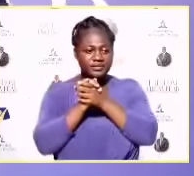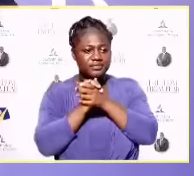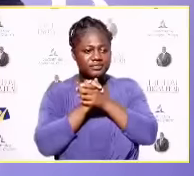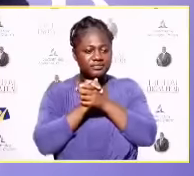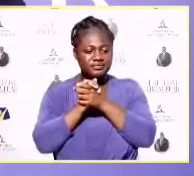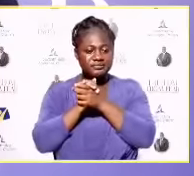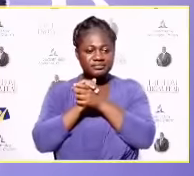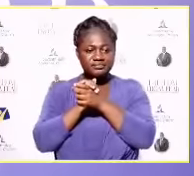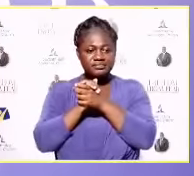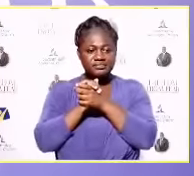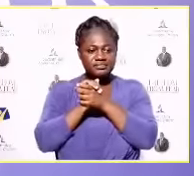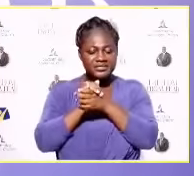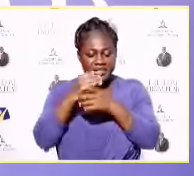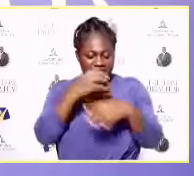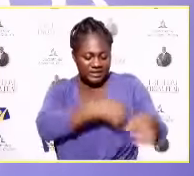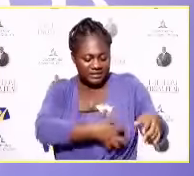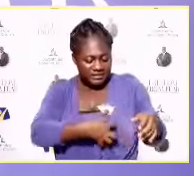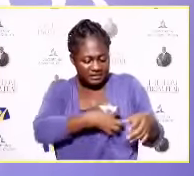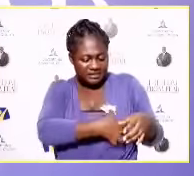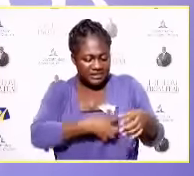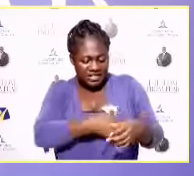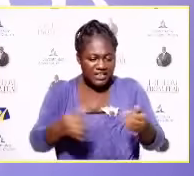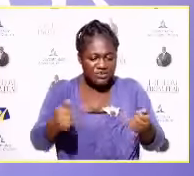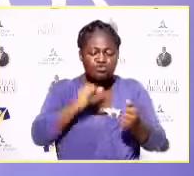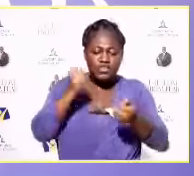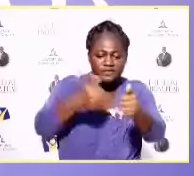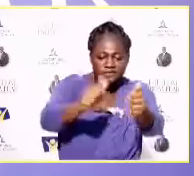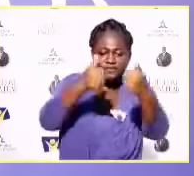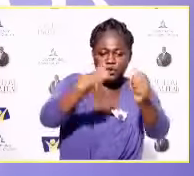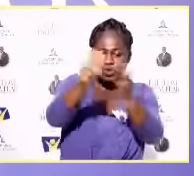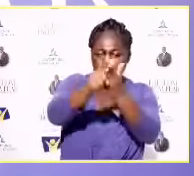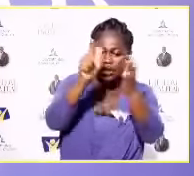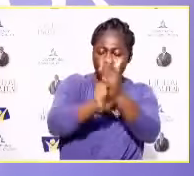covetous, violating commandments one and two or two